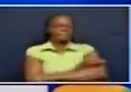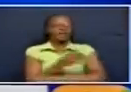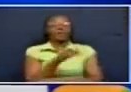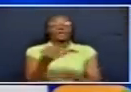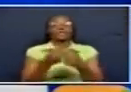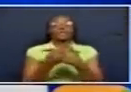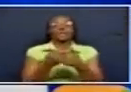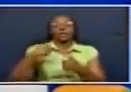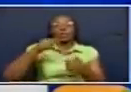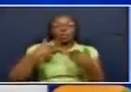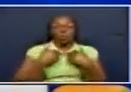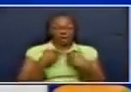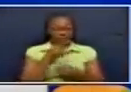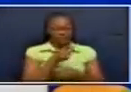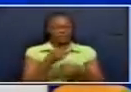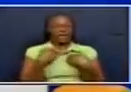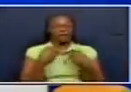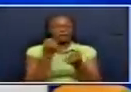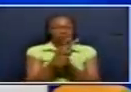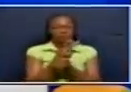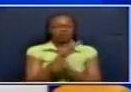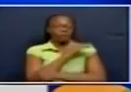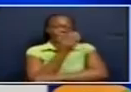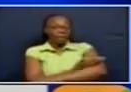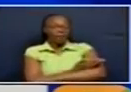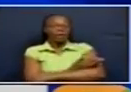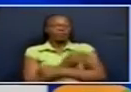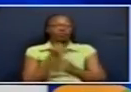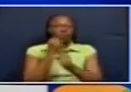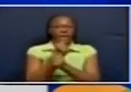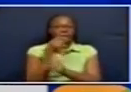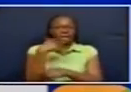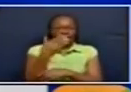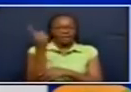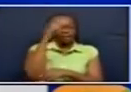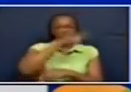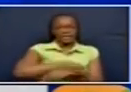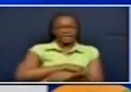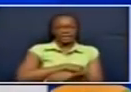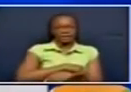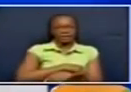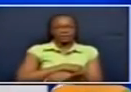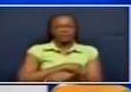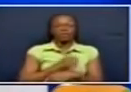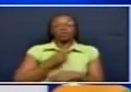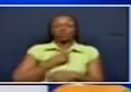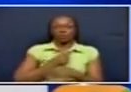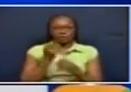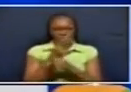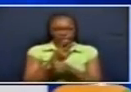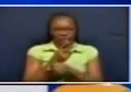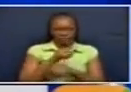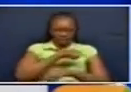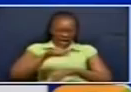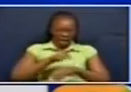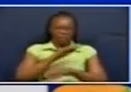we have this device that has 12 powers of running per day. 12 hours of power right. of this device. Mm-hmm.